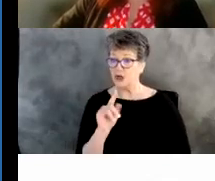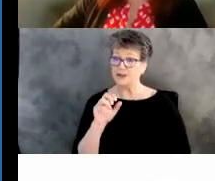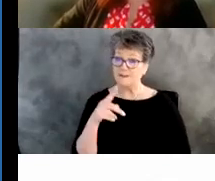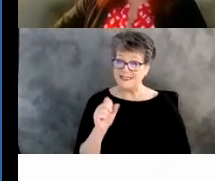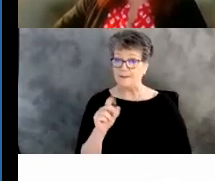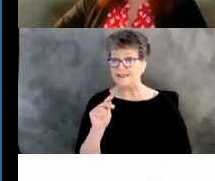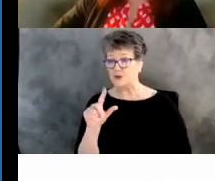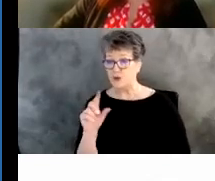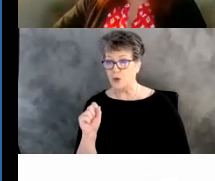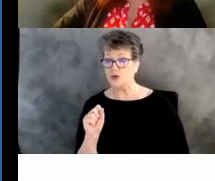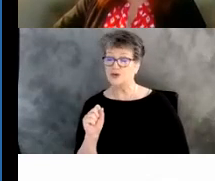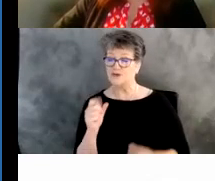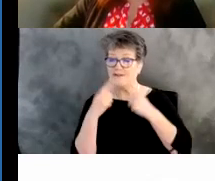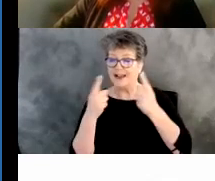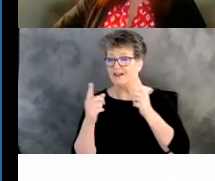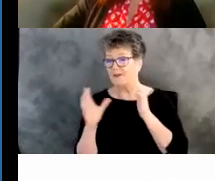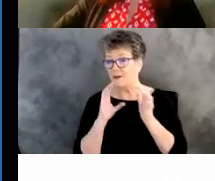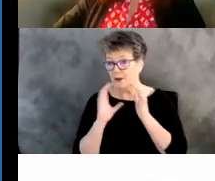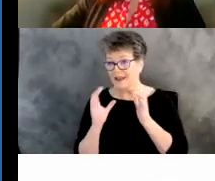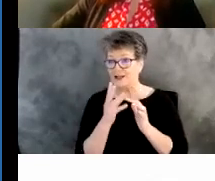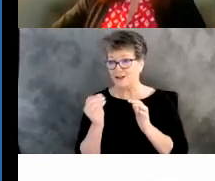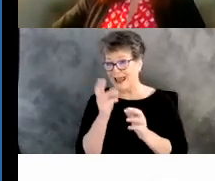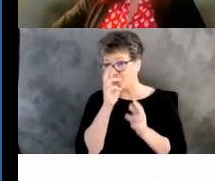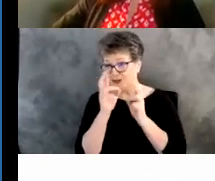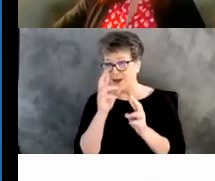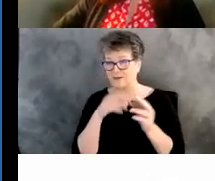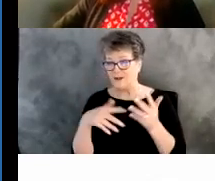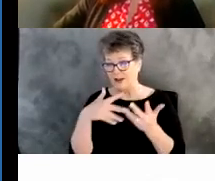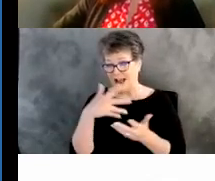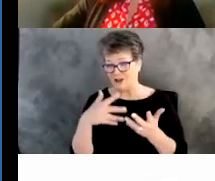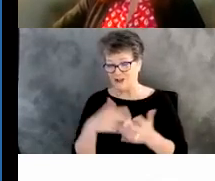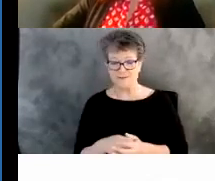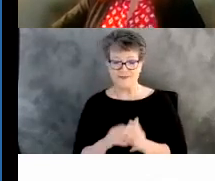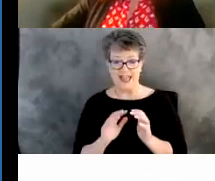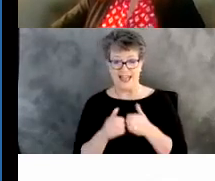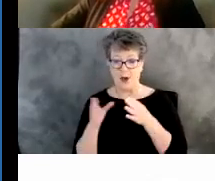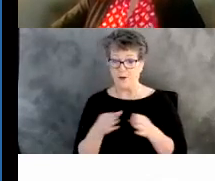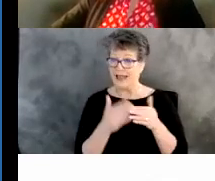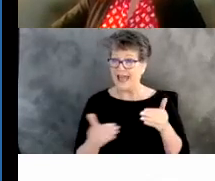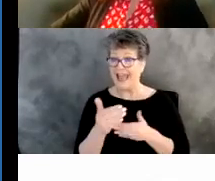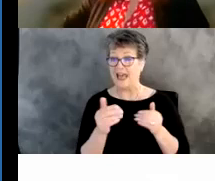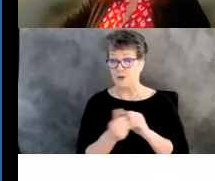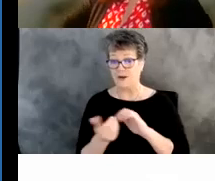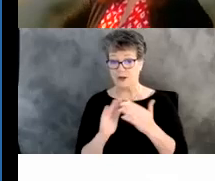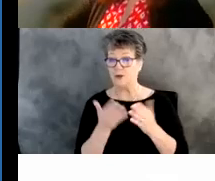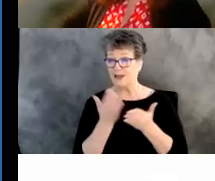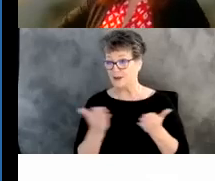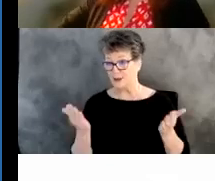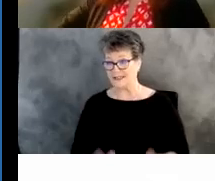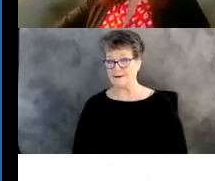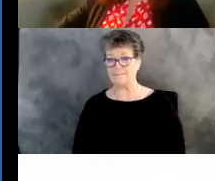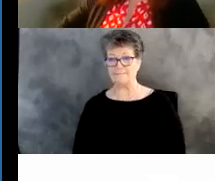and tools for effective communication and respectful interaction, and how to plan ahead with your community